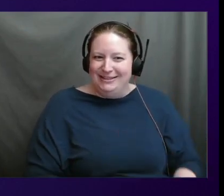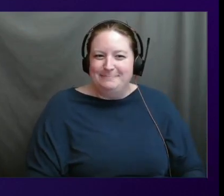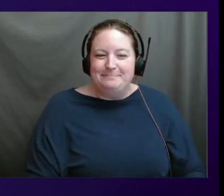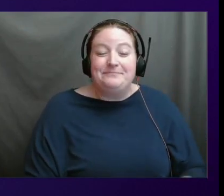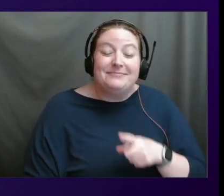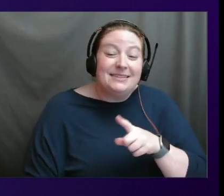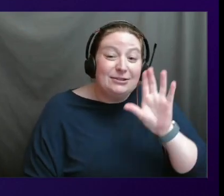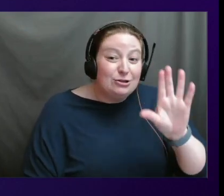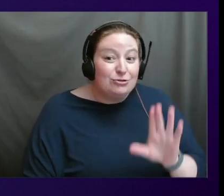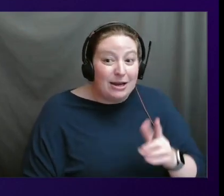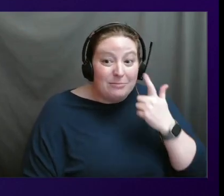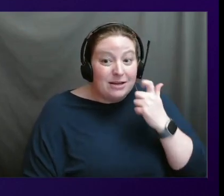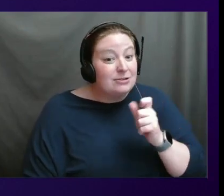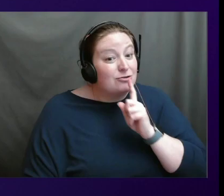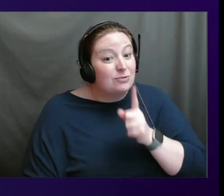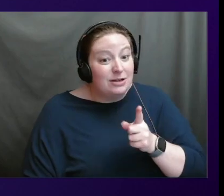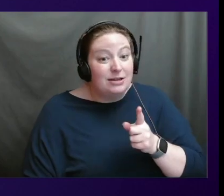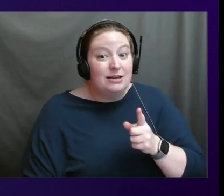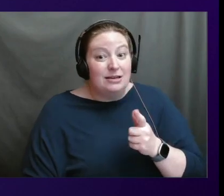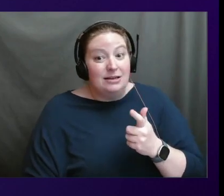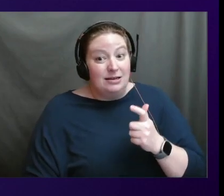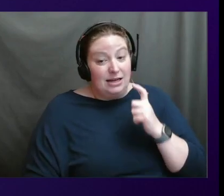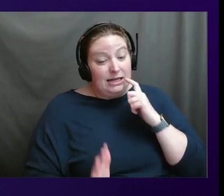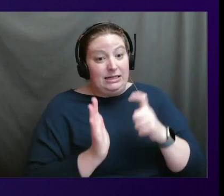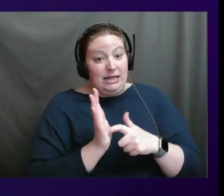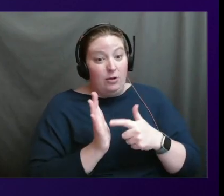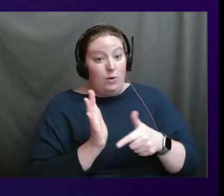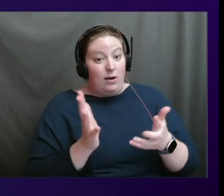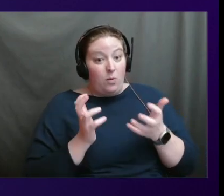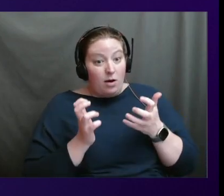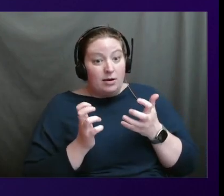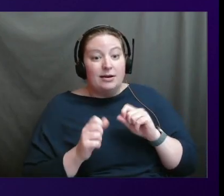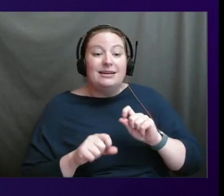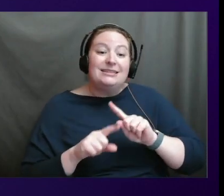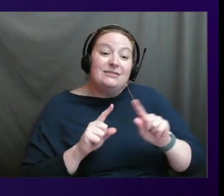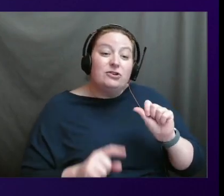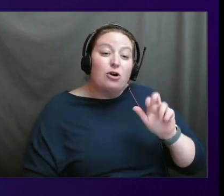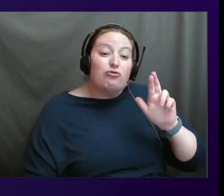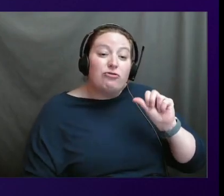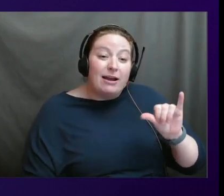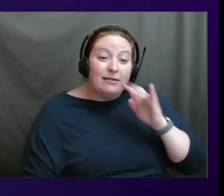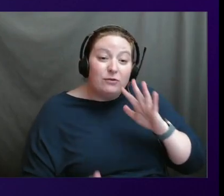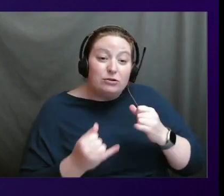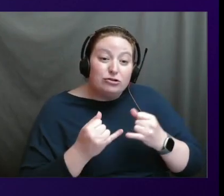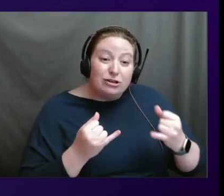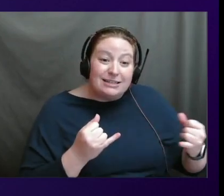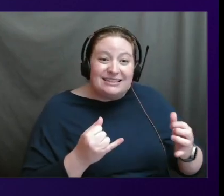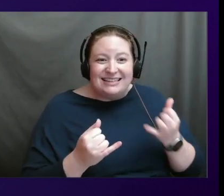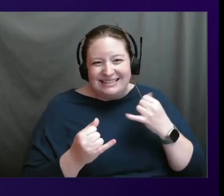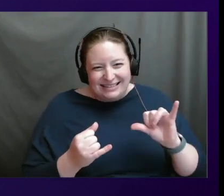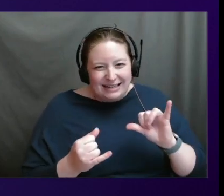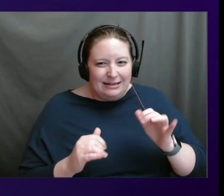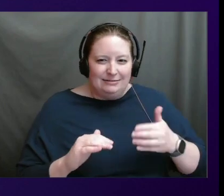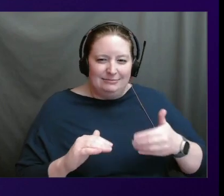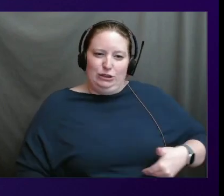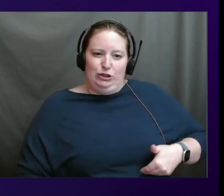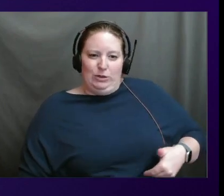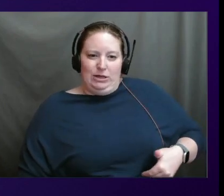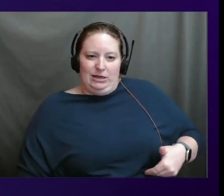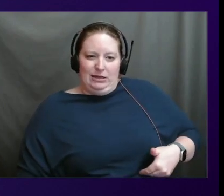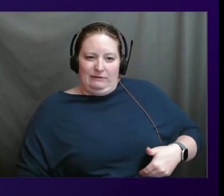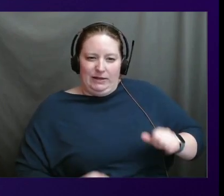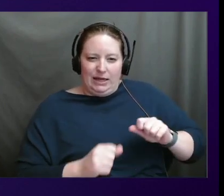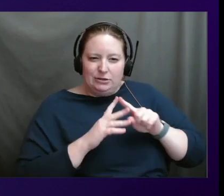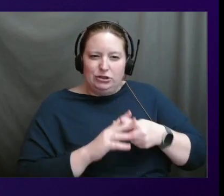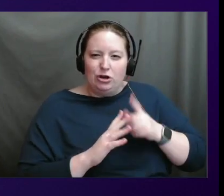really showing that it could tell what I was going to do. And even if you're doing a different array of strings that was for something else, this is still a really intuitive way to start that you can give it the information